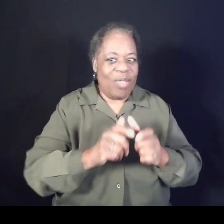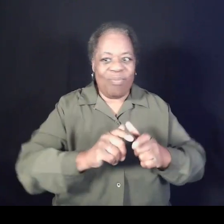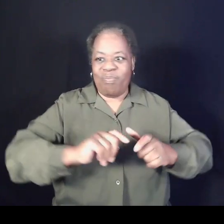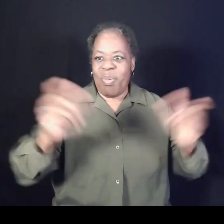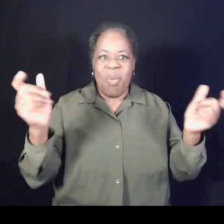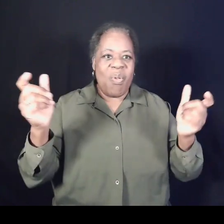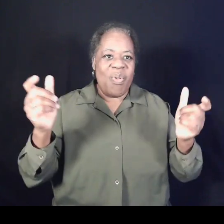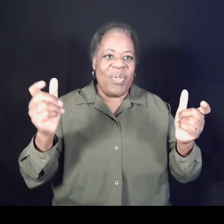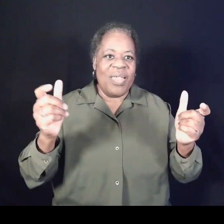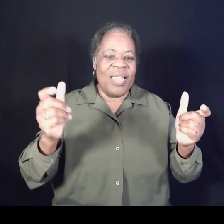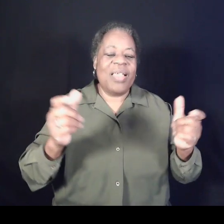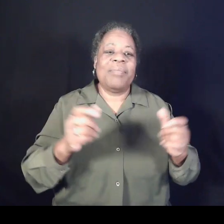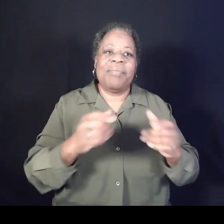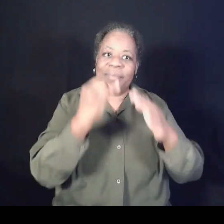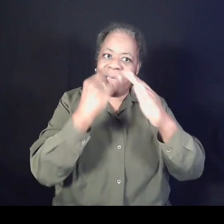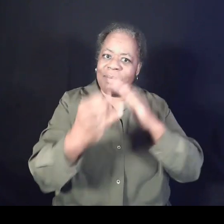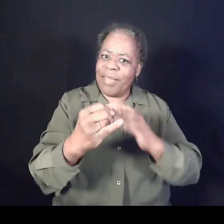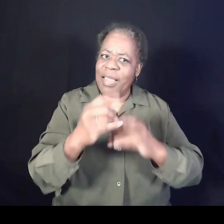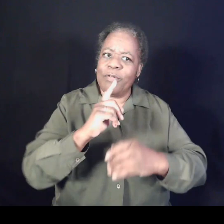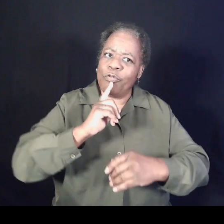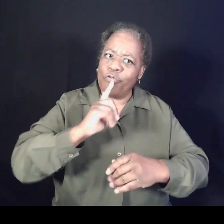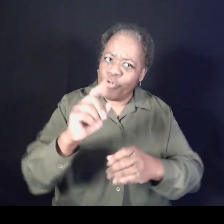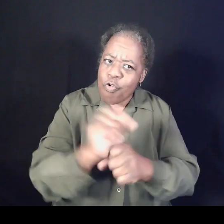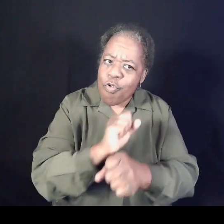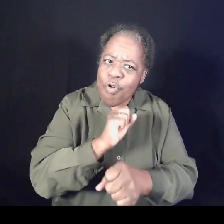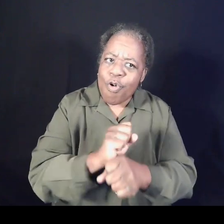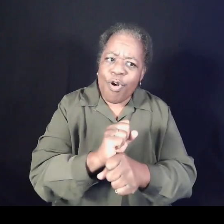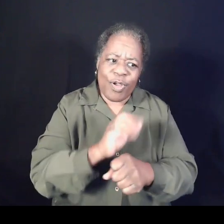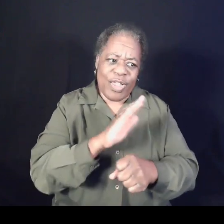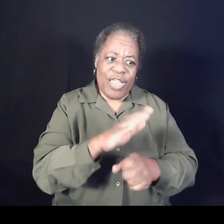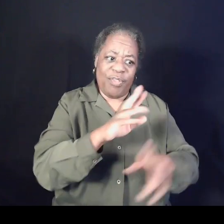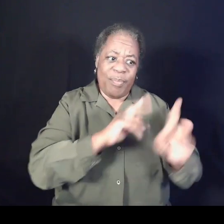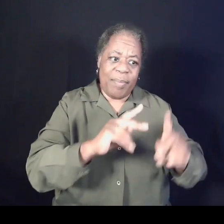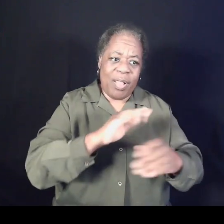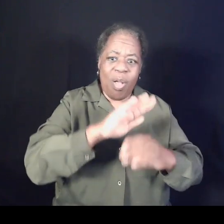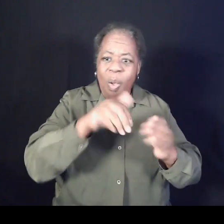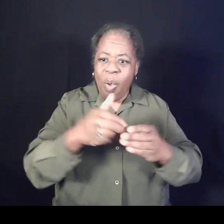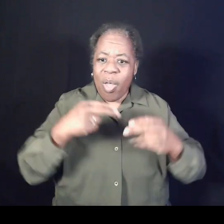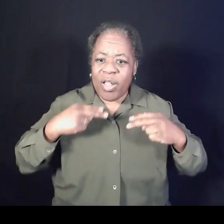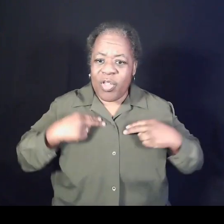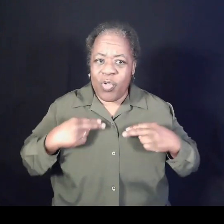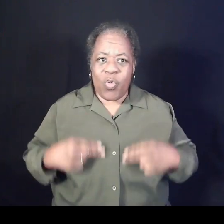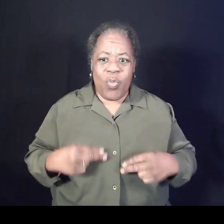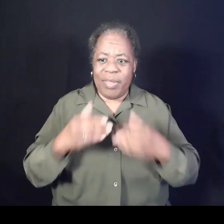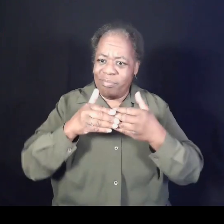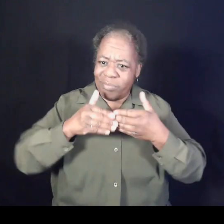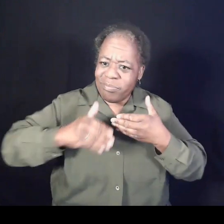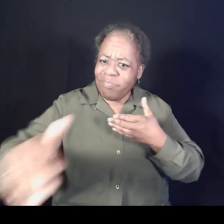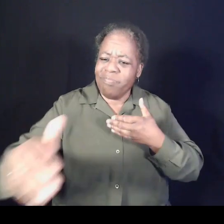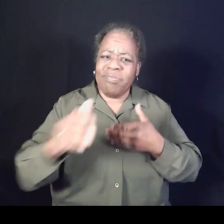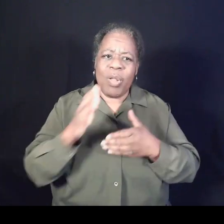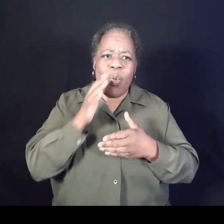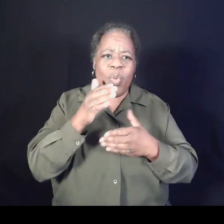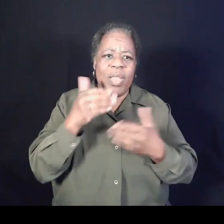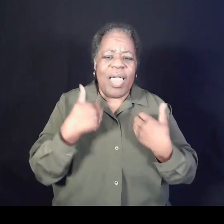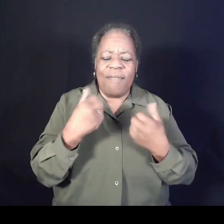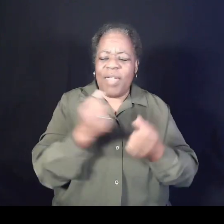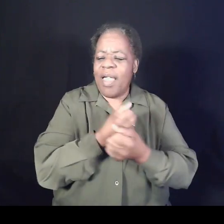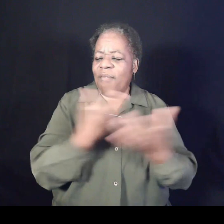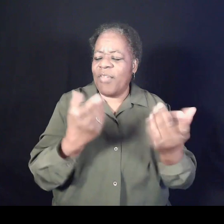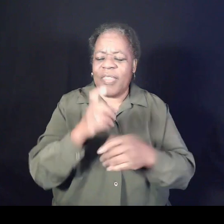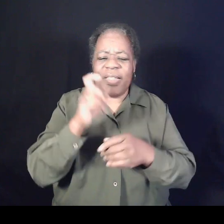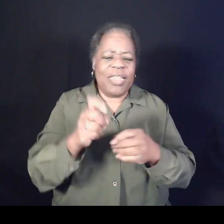certain he is that one day his people and all humankind will have everything they need to flourish.